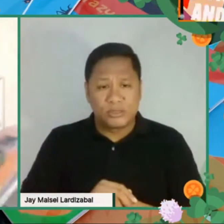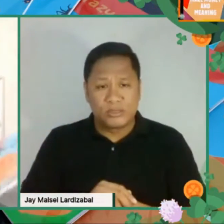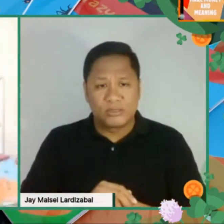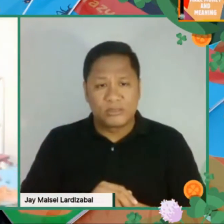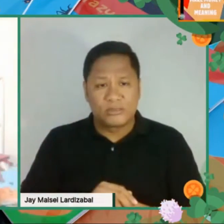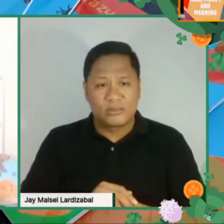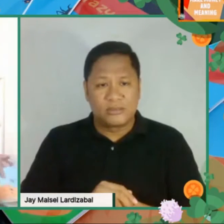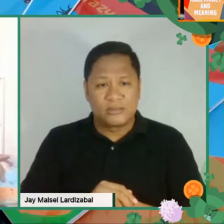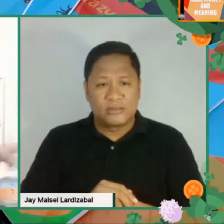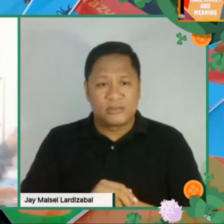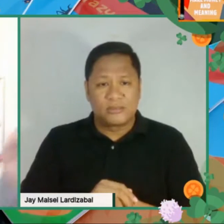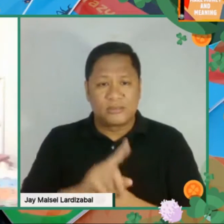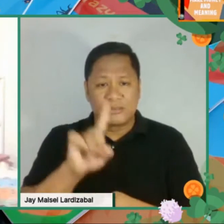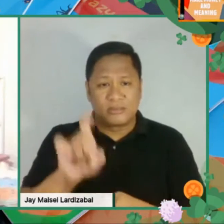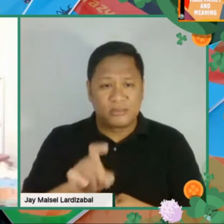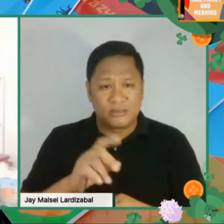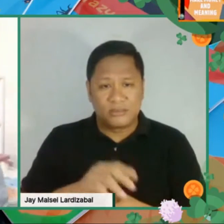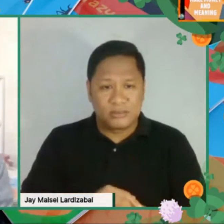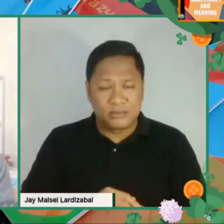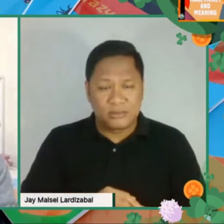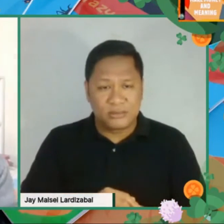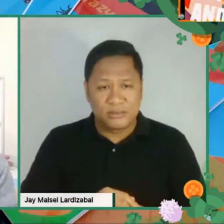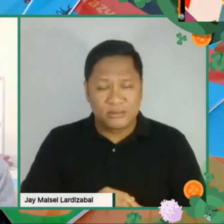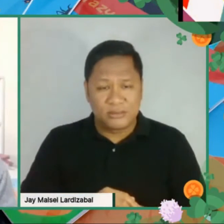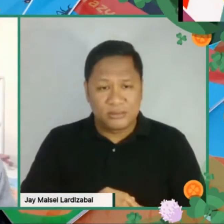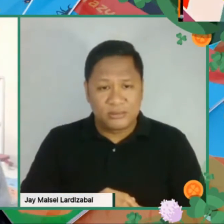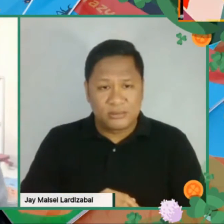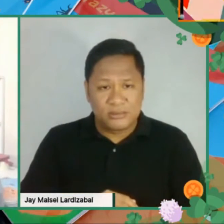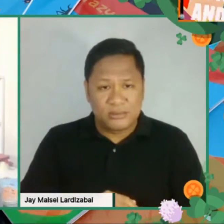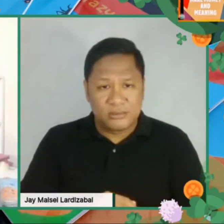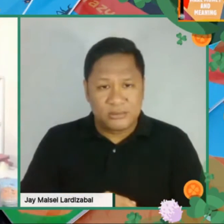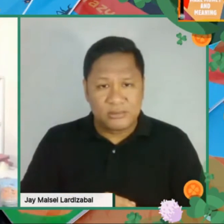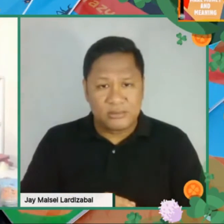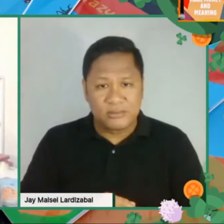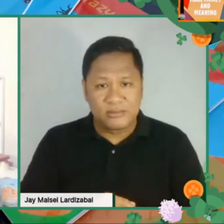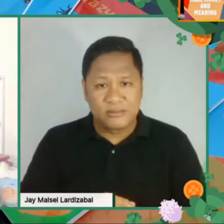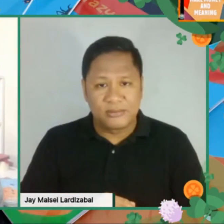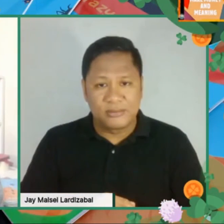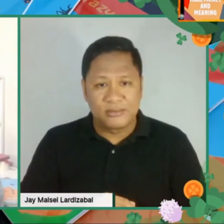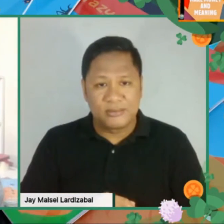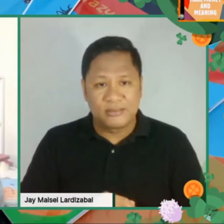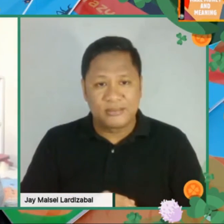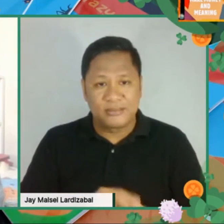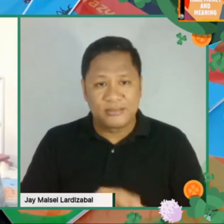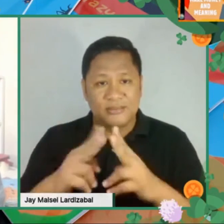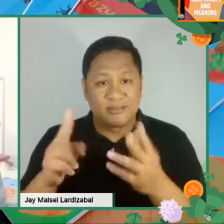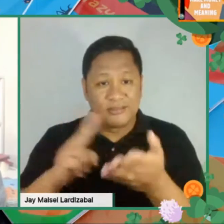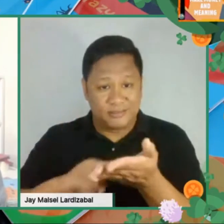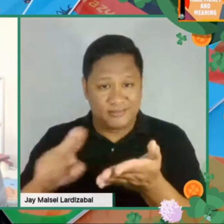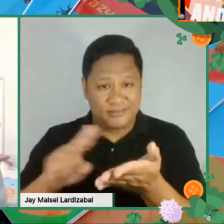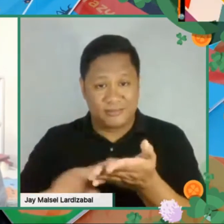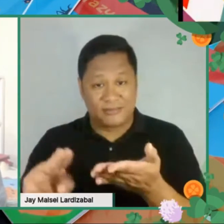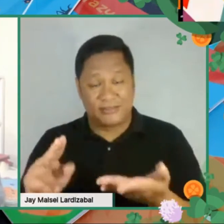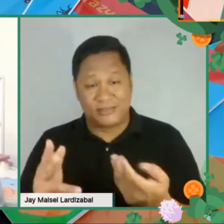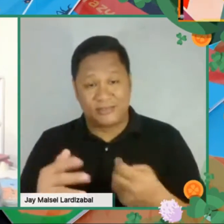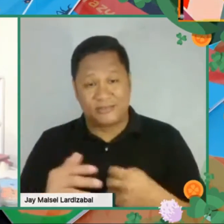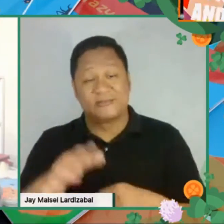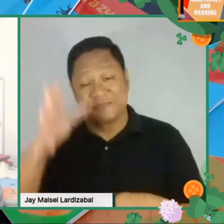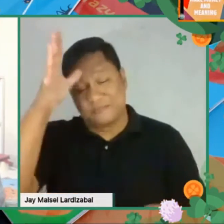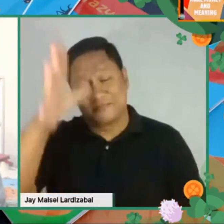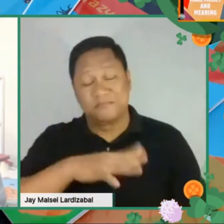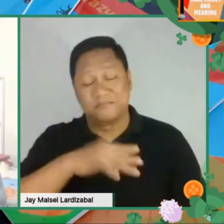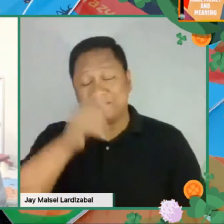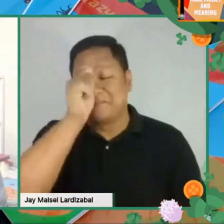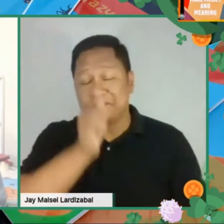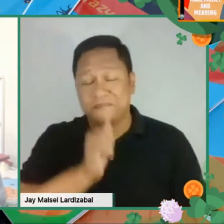he's from Indonesia actually. Gi. mhm. A very, very nice, patient man